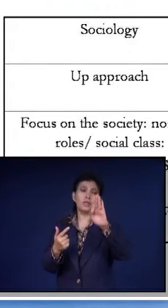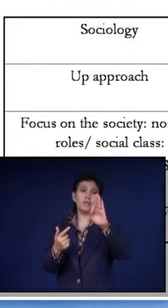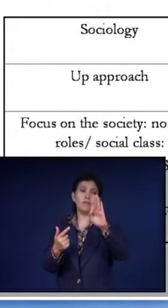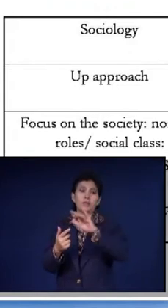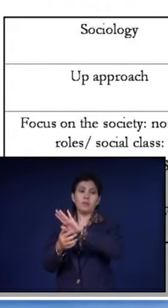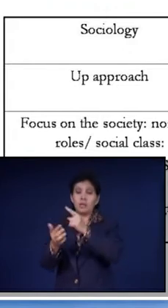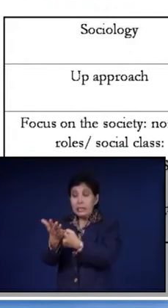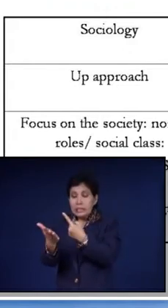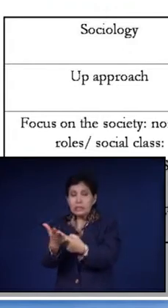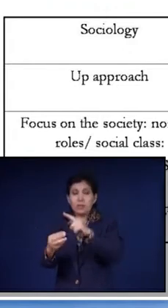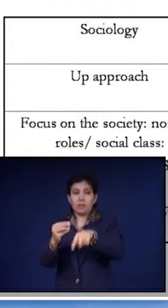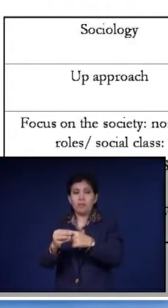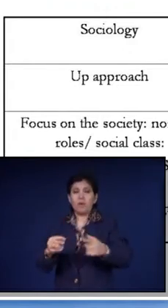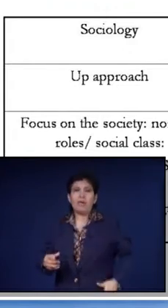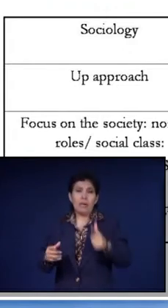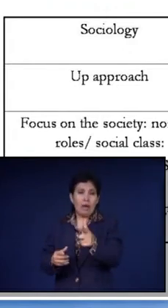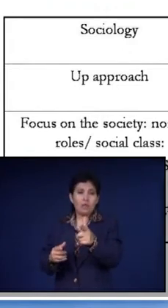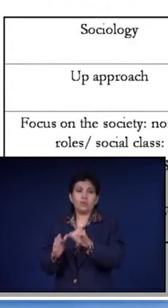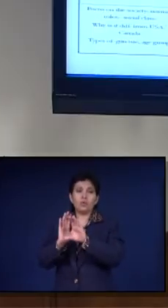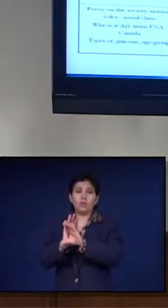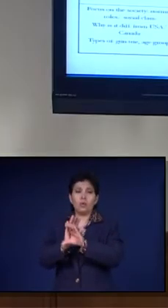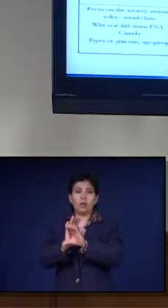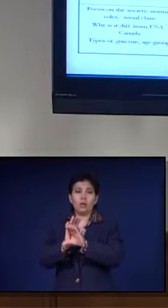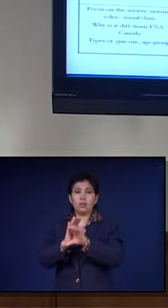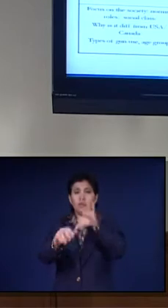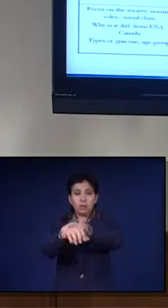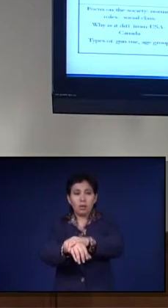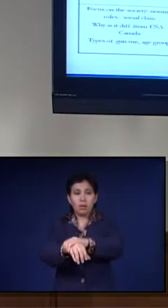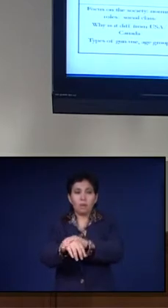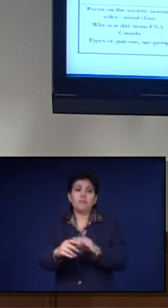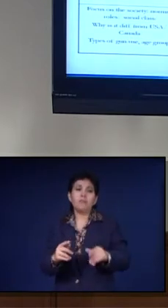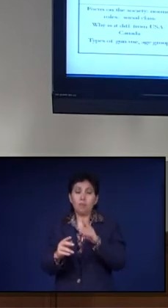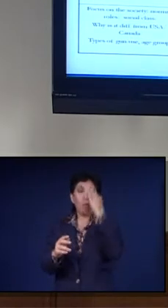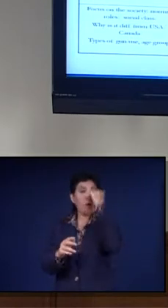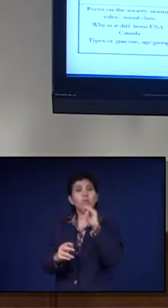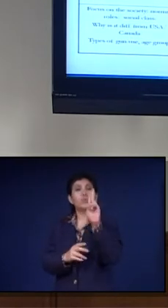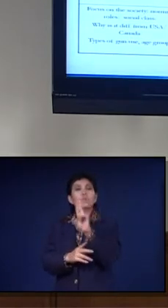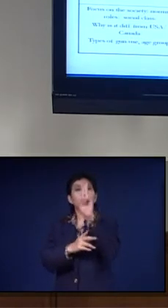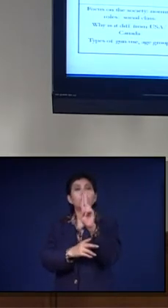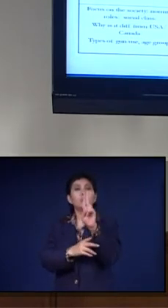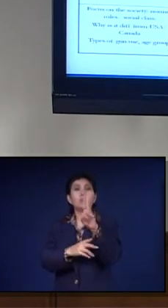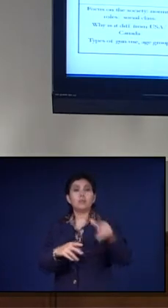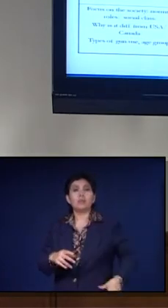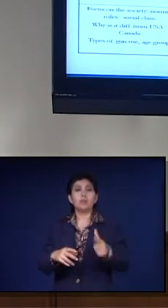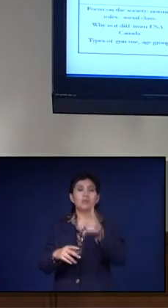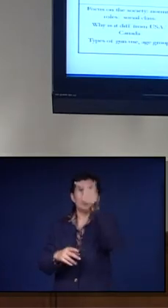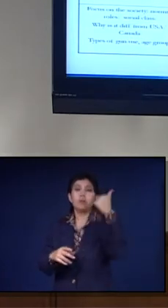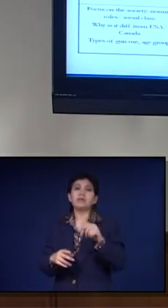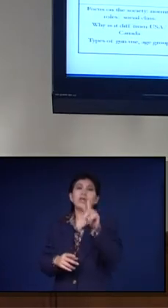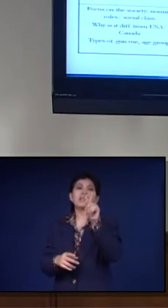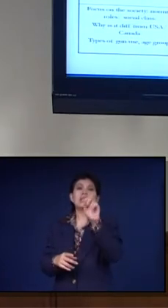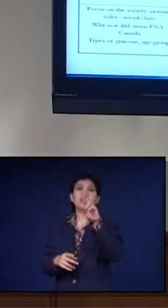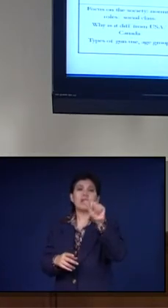discuss when we talk about gun crimes would be threats. Now, why people use guns? Because we perceive more threats. Let's say in a gun